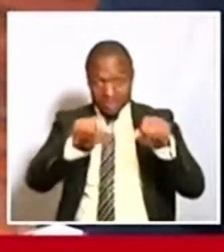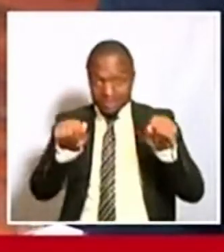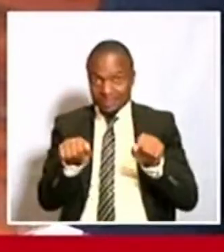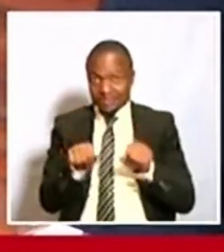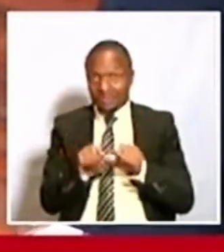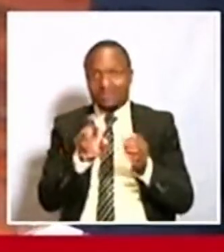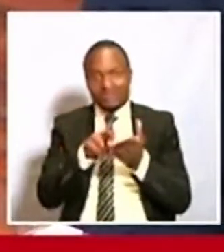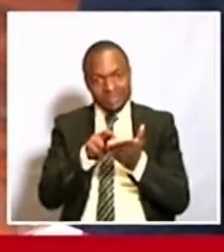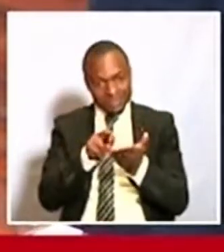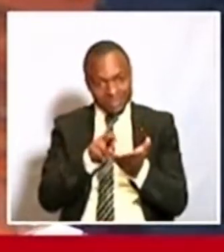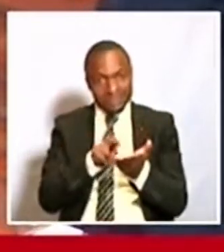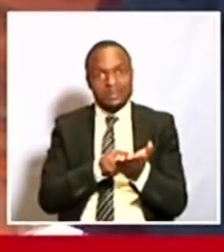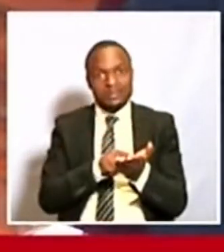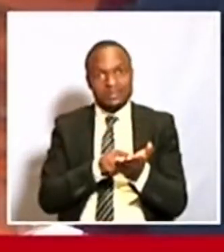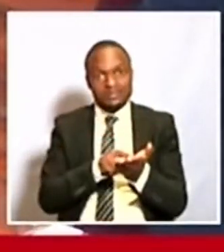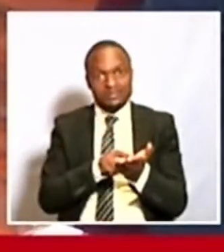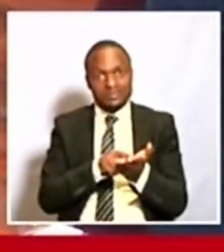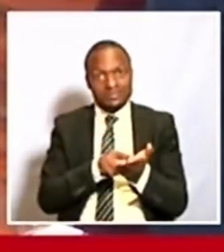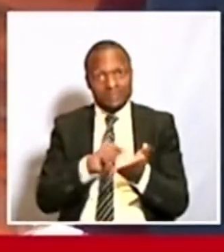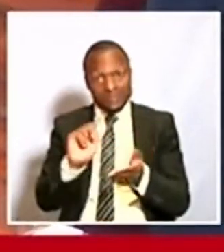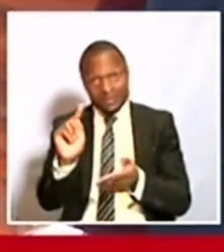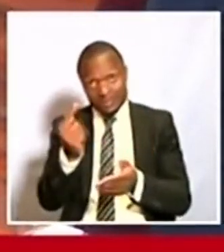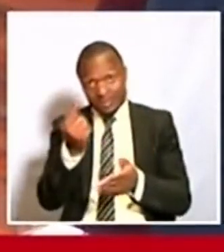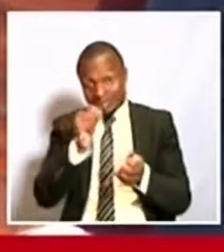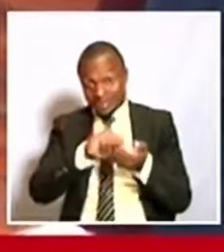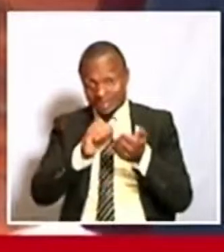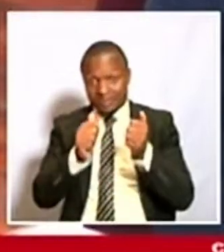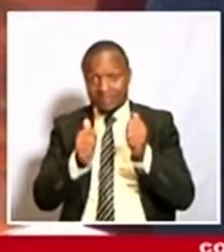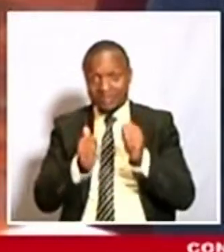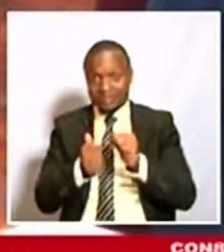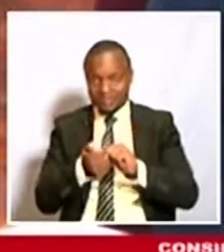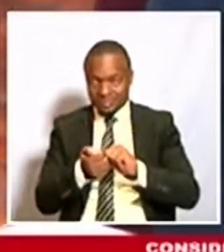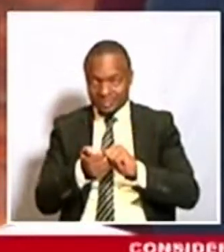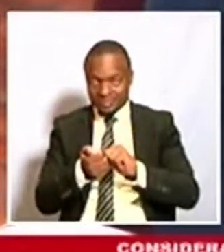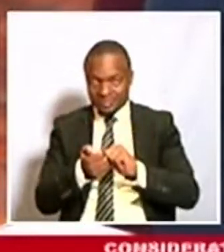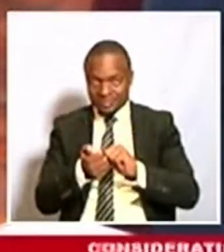report. The first query,